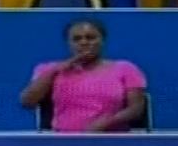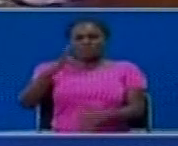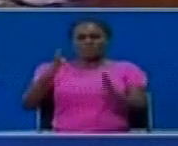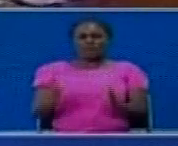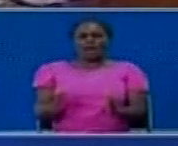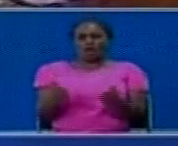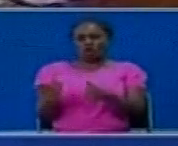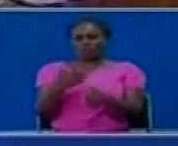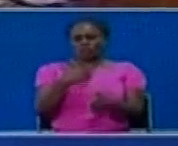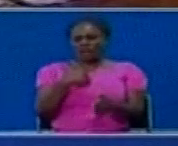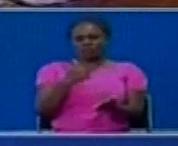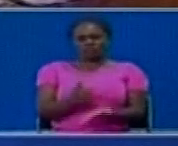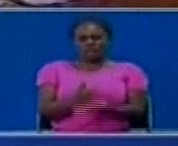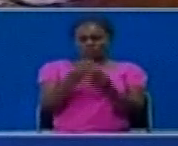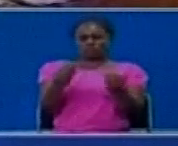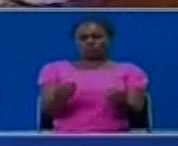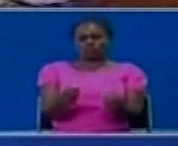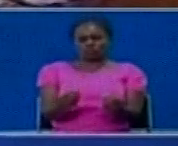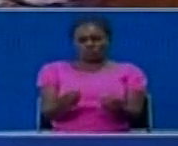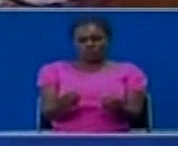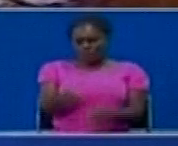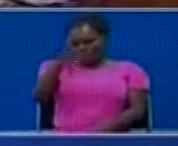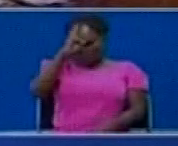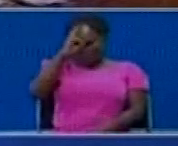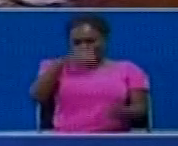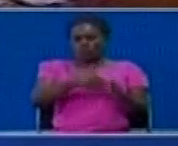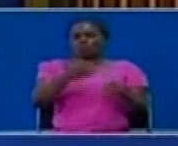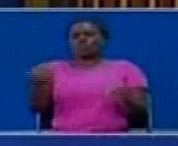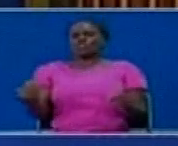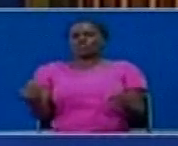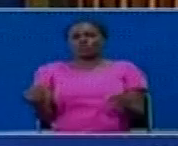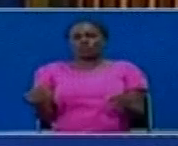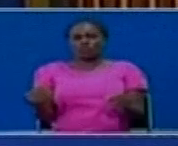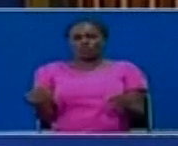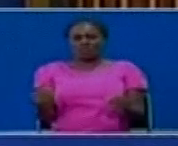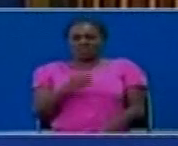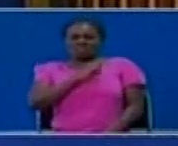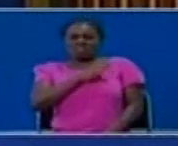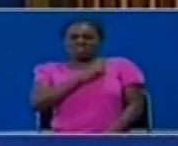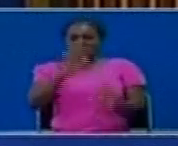no option but to intervene on the matter, which saw the police withdrawn. Unnecessary fear